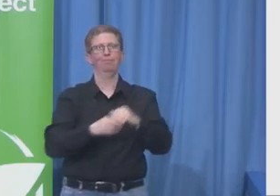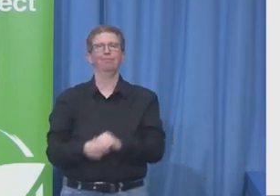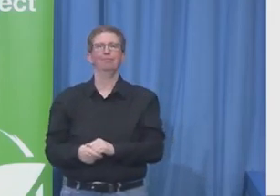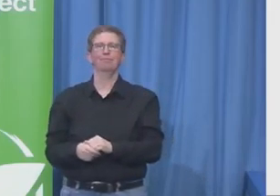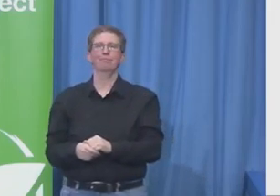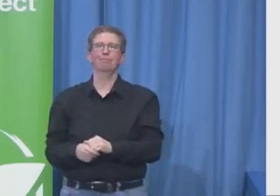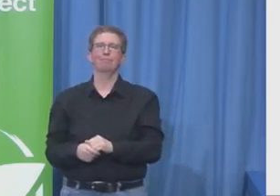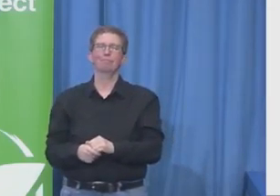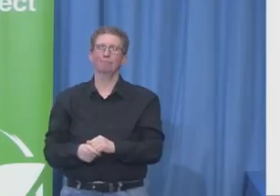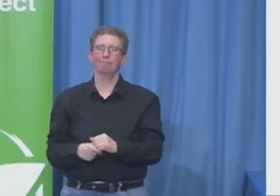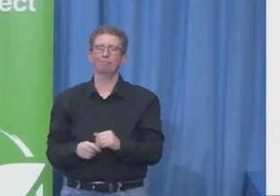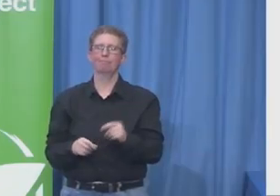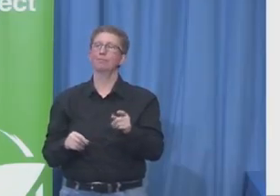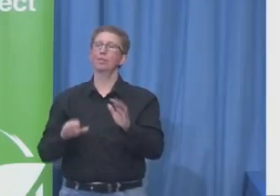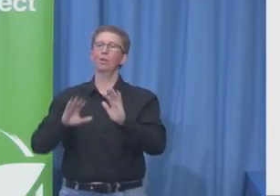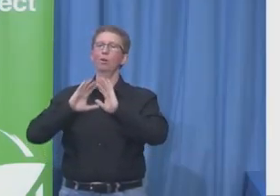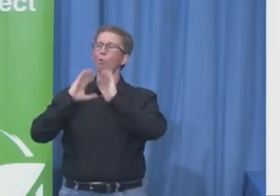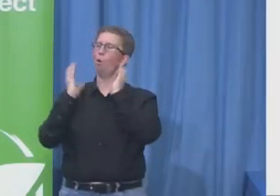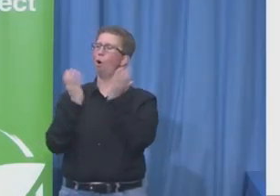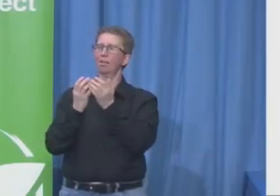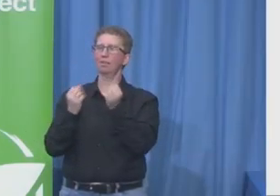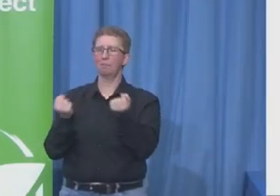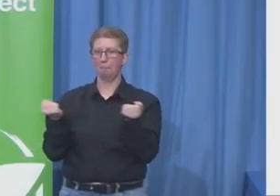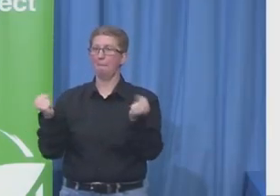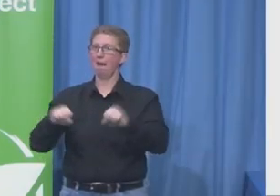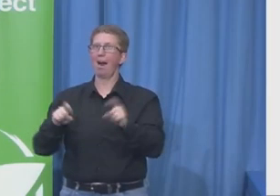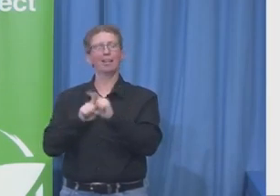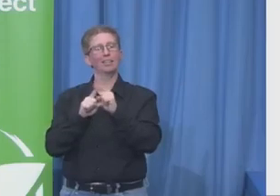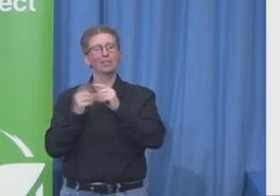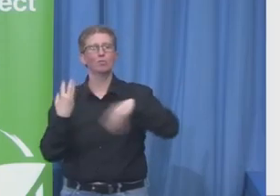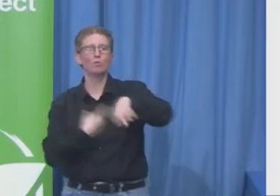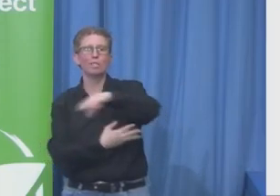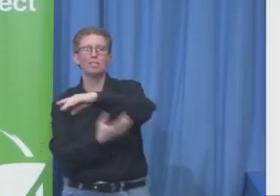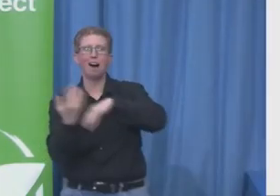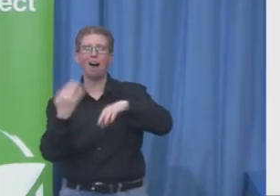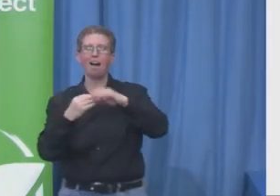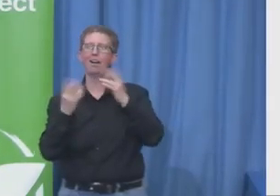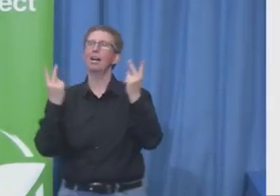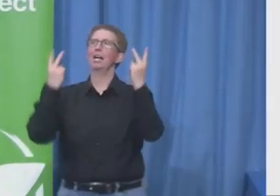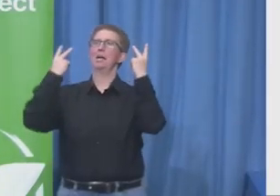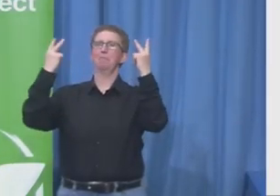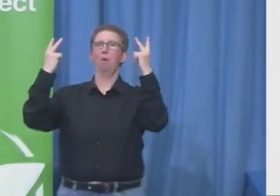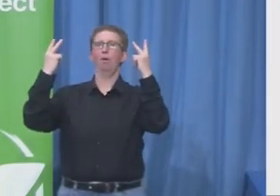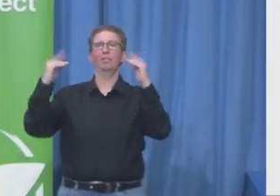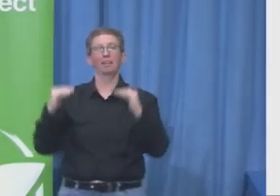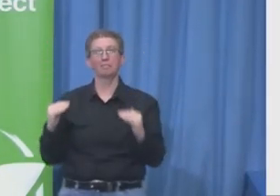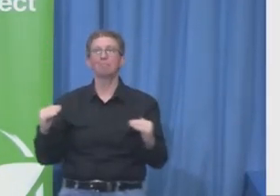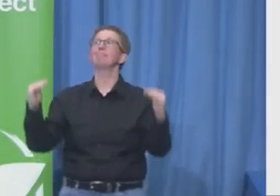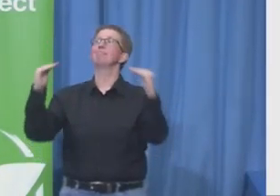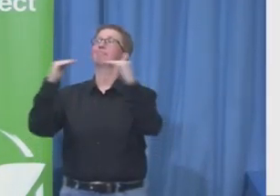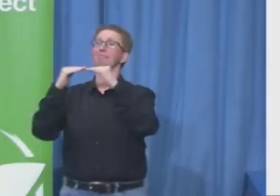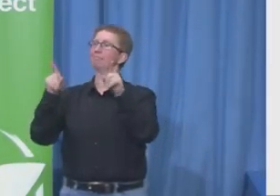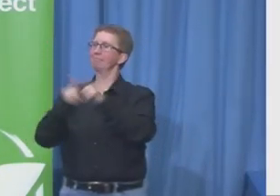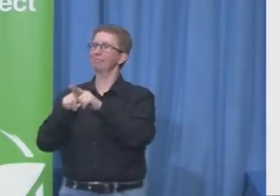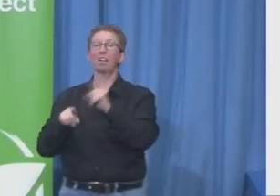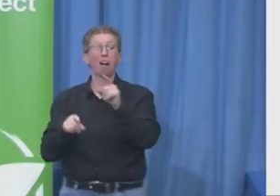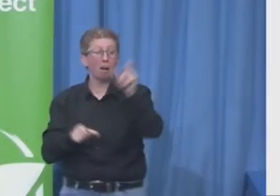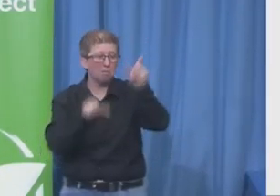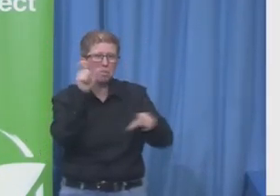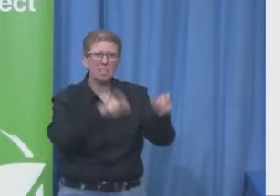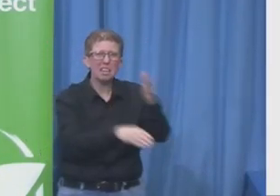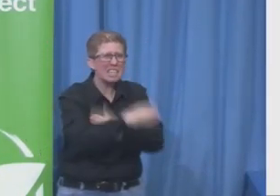social inclusion, not just of disability, but of a range of other groups that are typically excluded. So it's the part of the bank that looks at